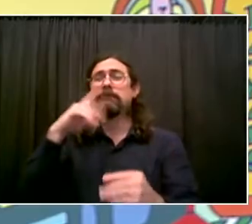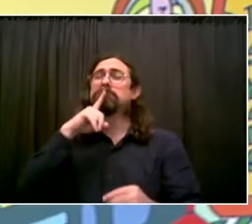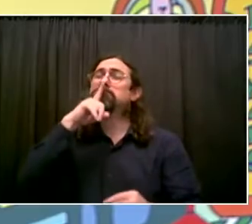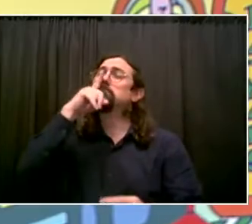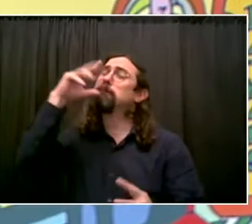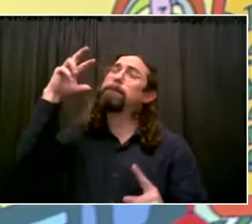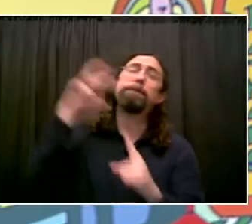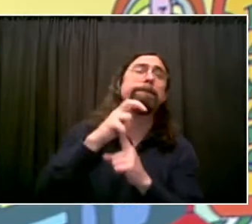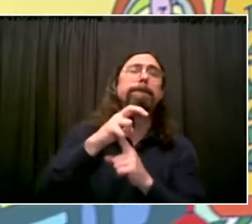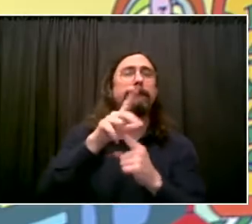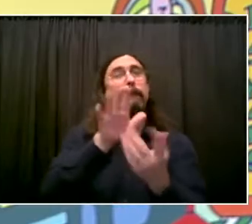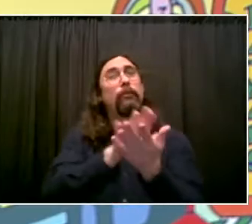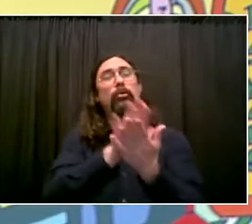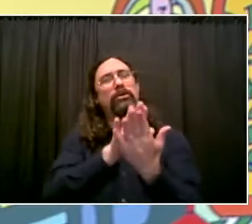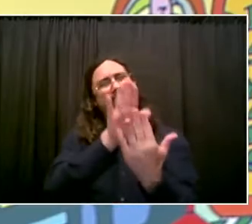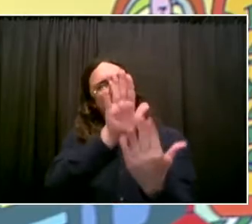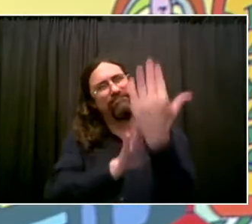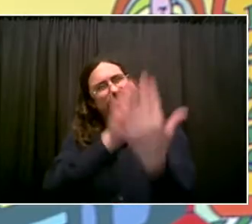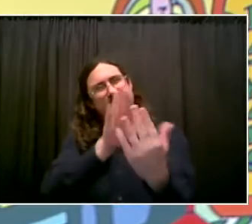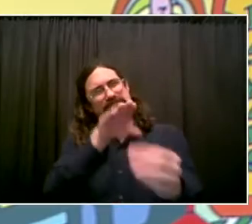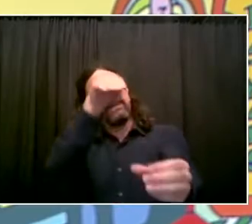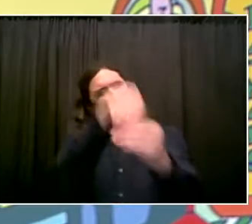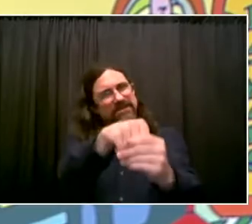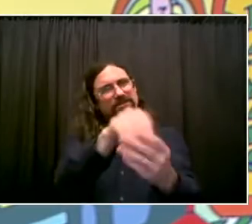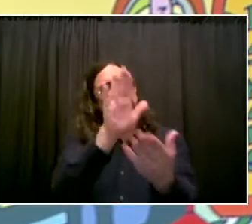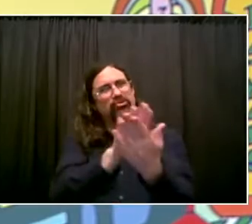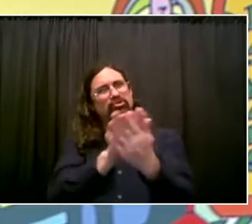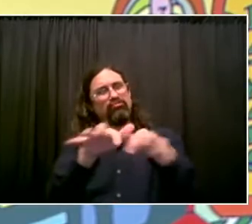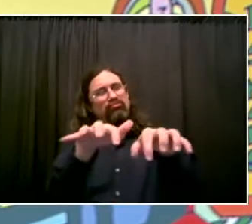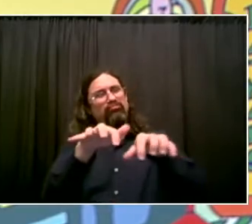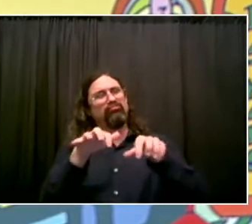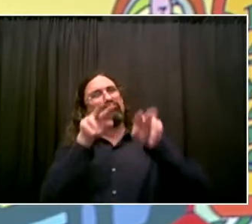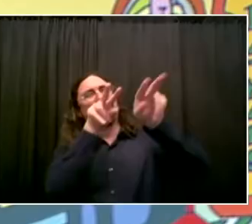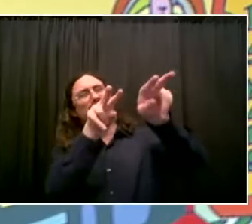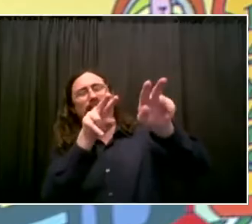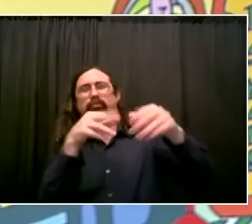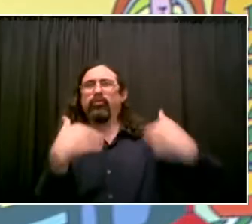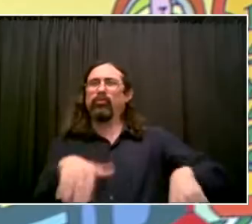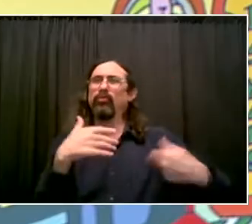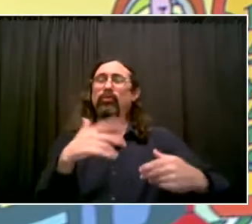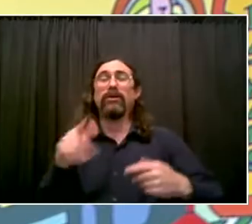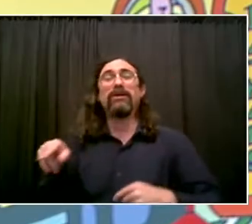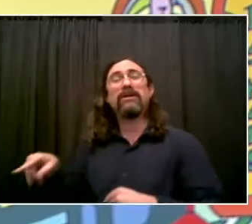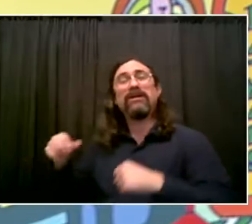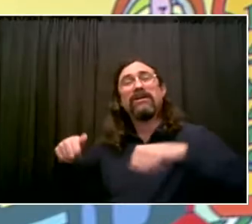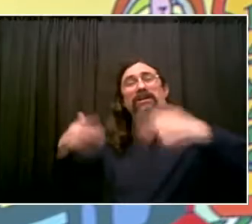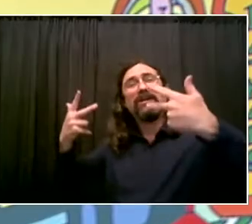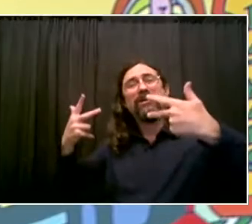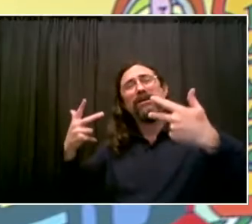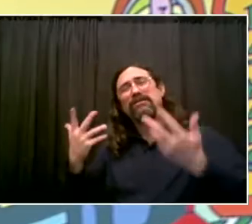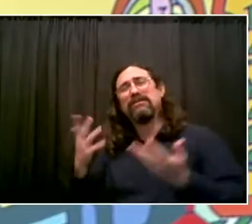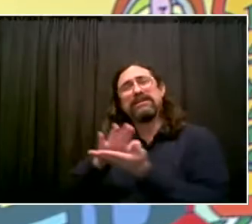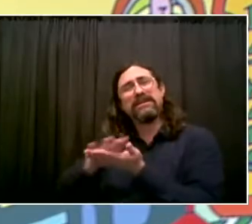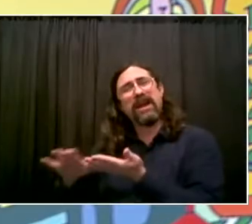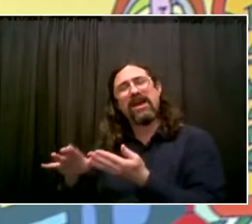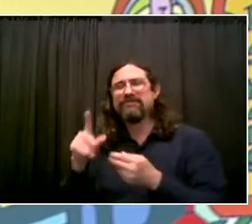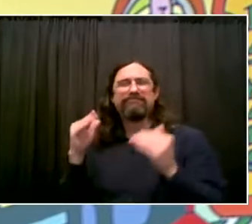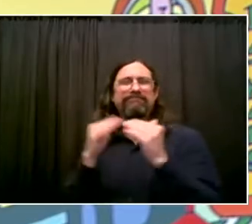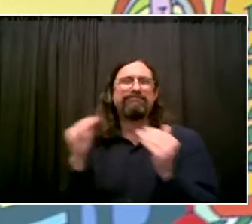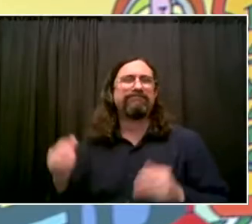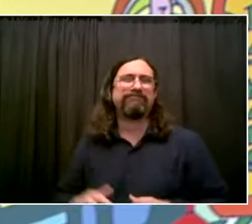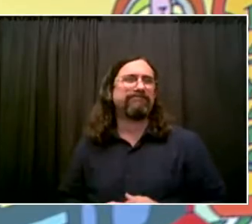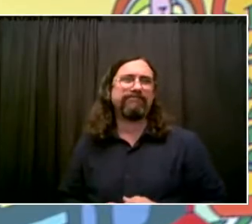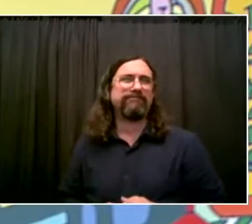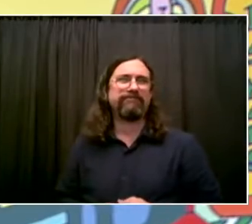can go a lot farther than they were able to go before. We need to catch up. We need to close the COVID achievement gap